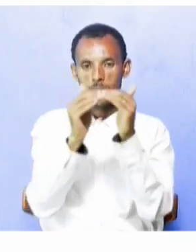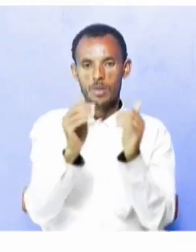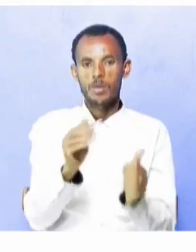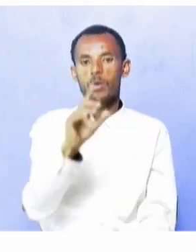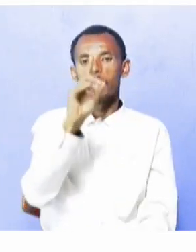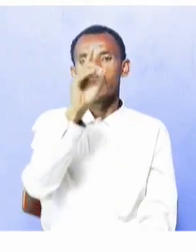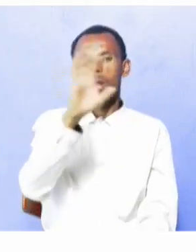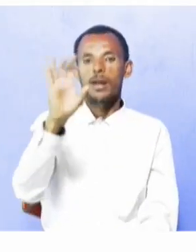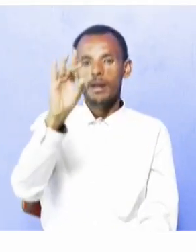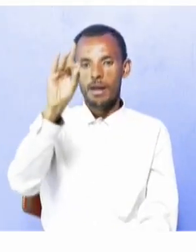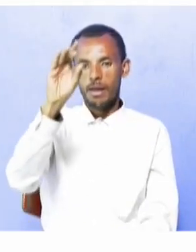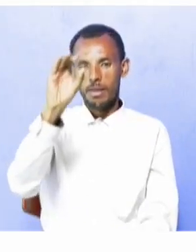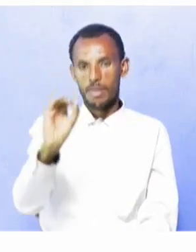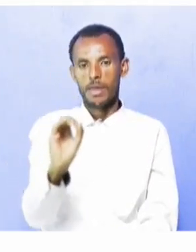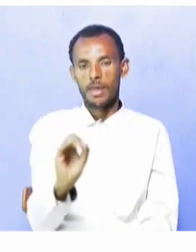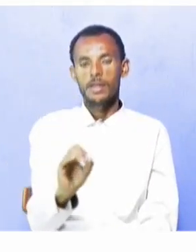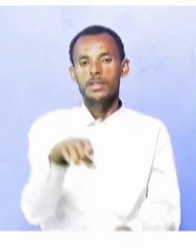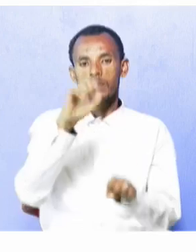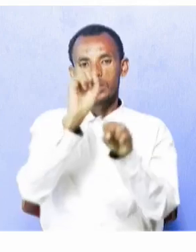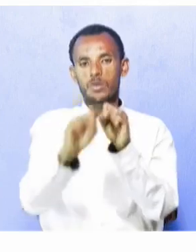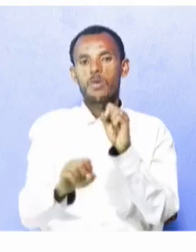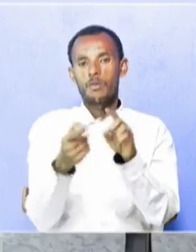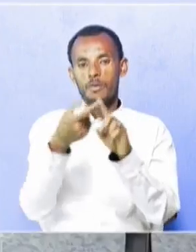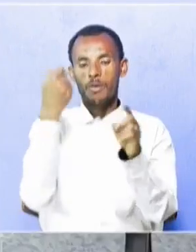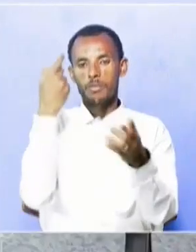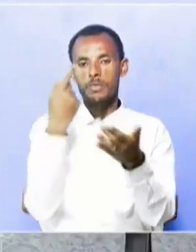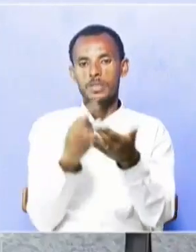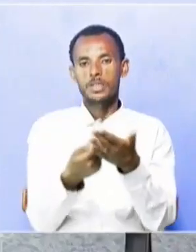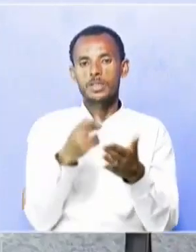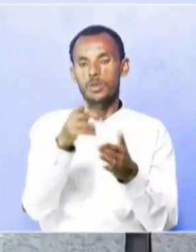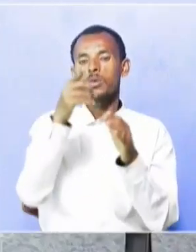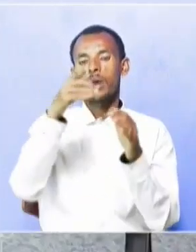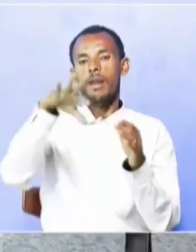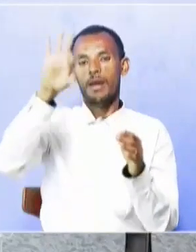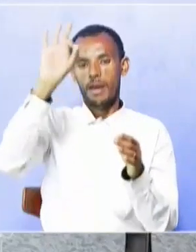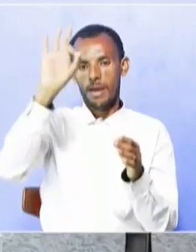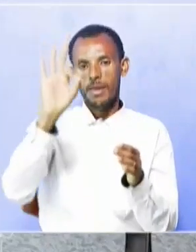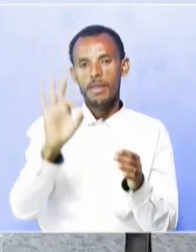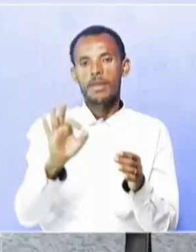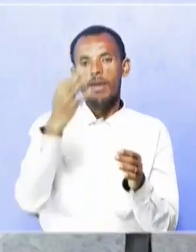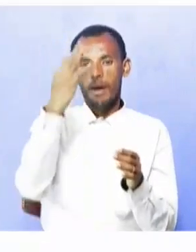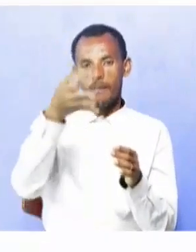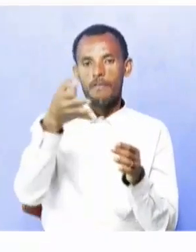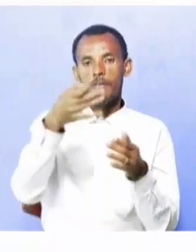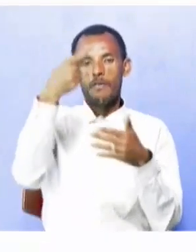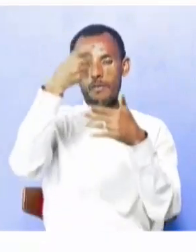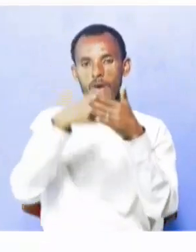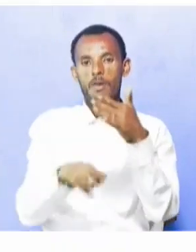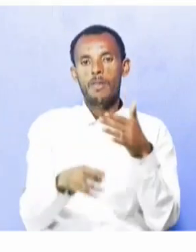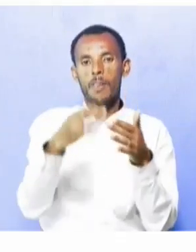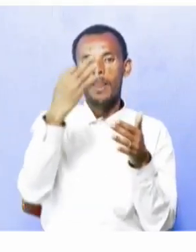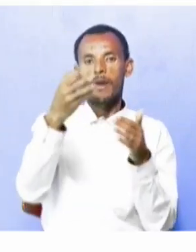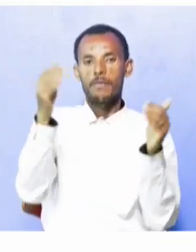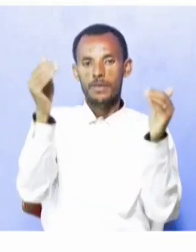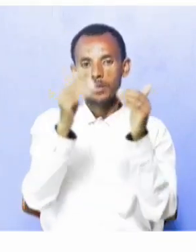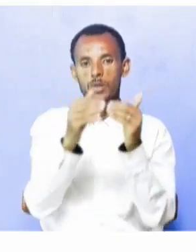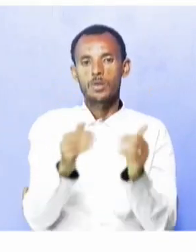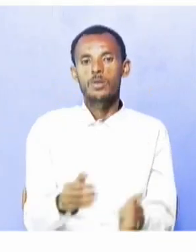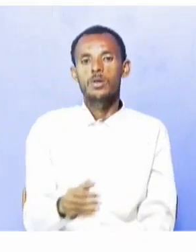is 180 degree. So from this, you can get the F value. So F